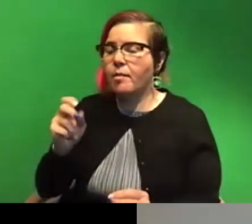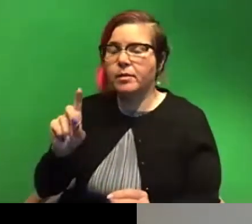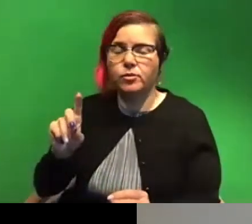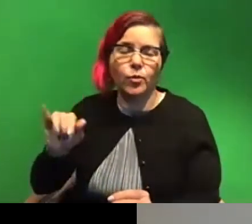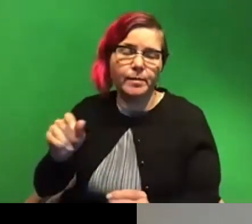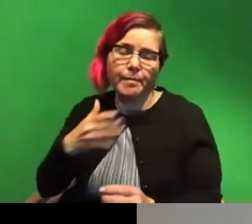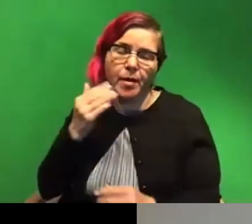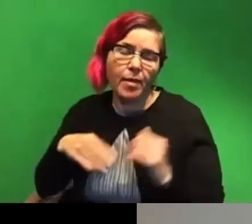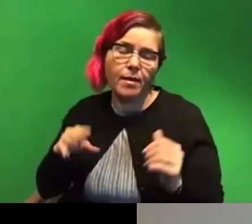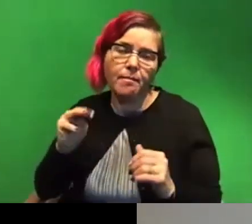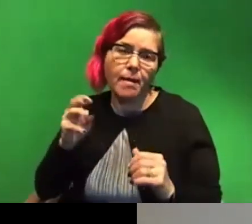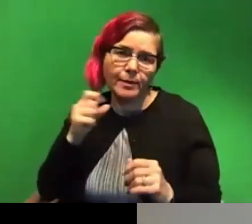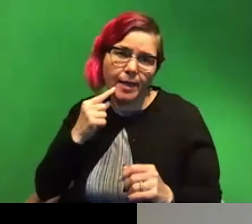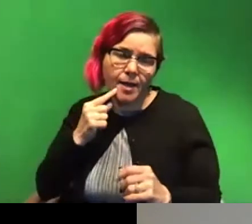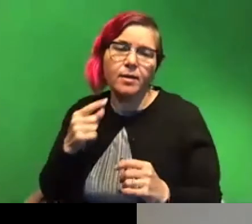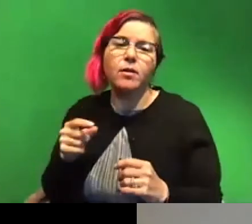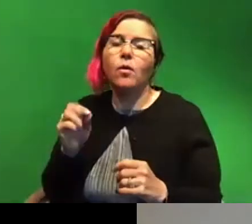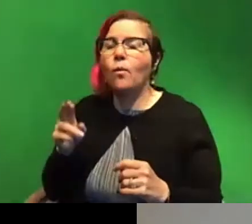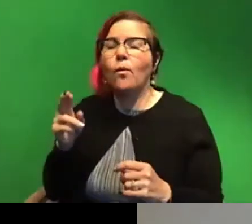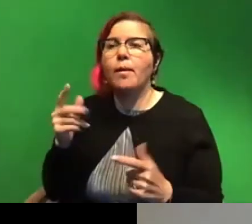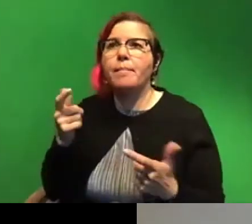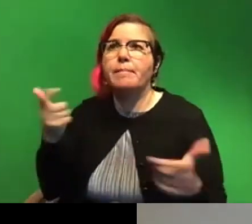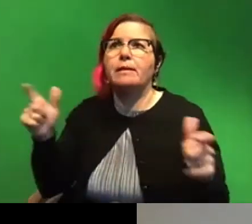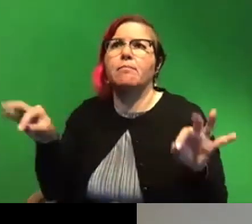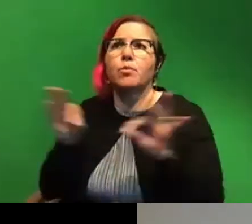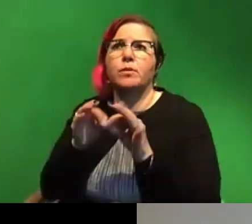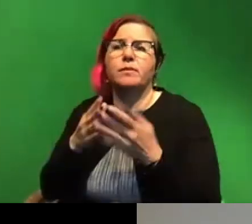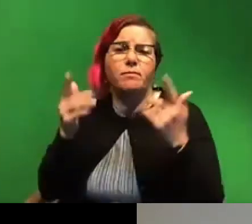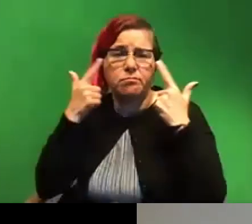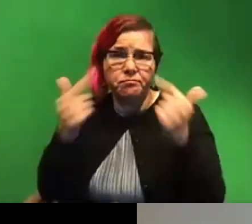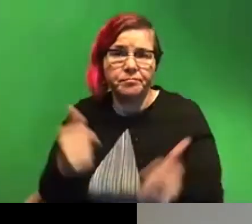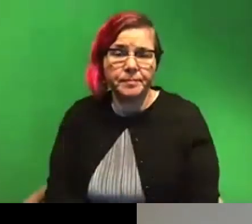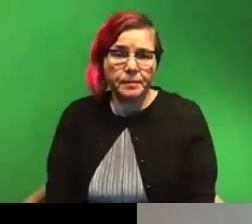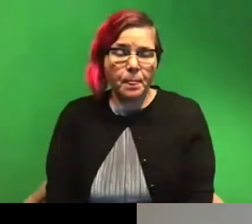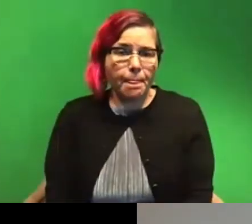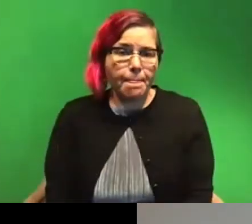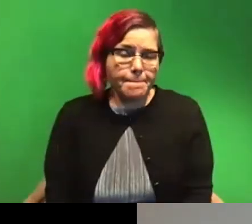whatever, or like big picture stuff as you'd like. Okay.